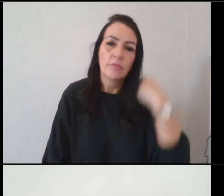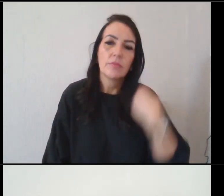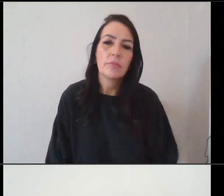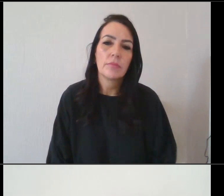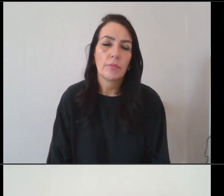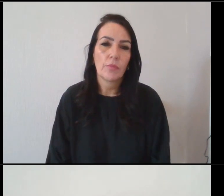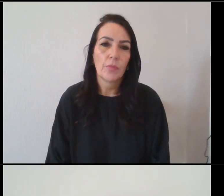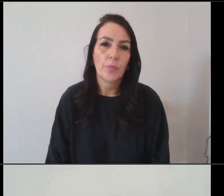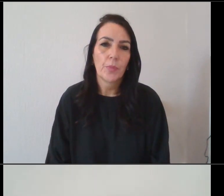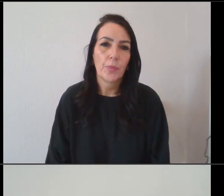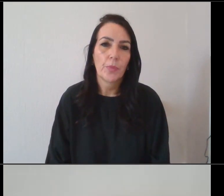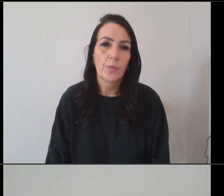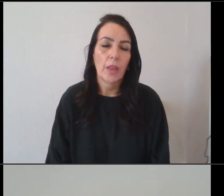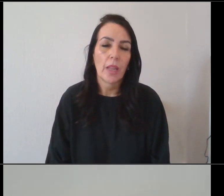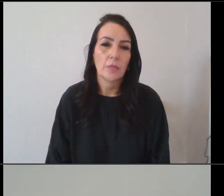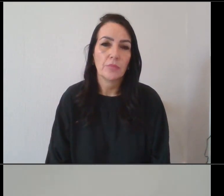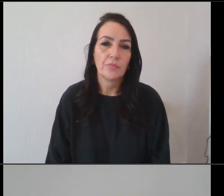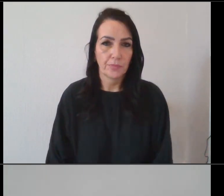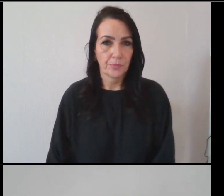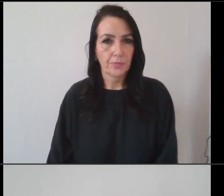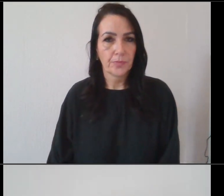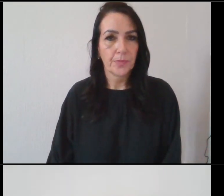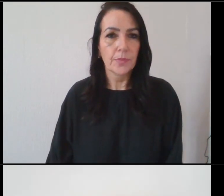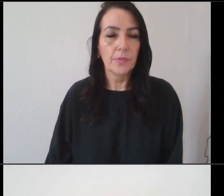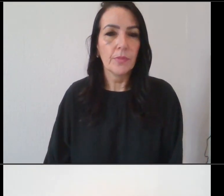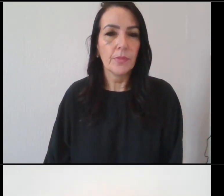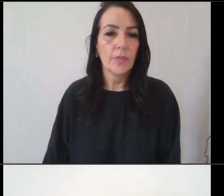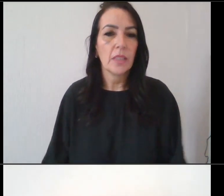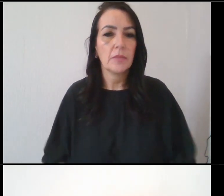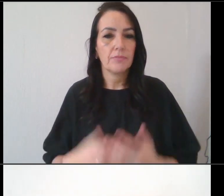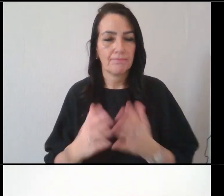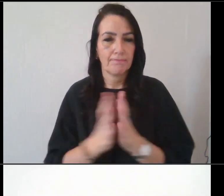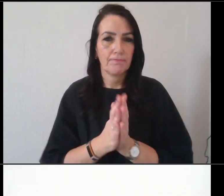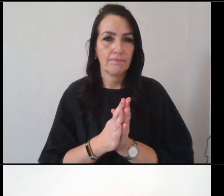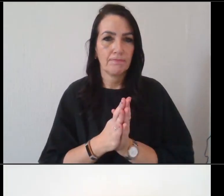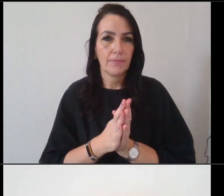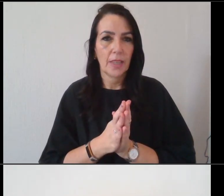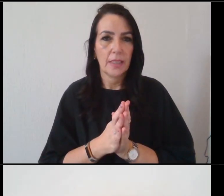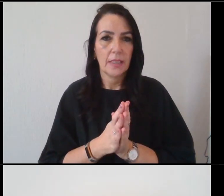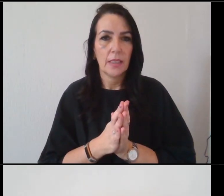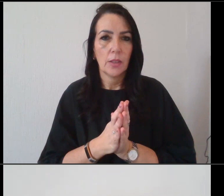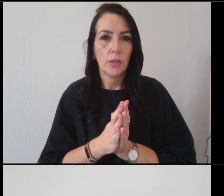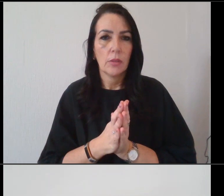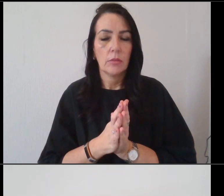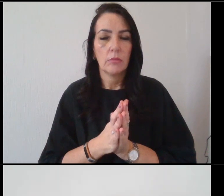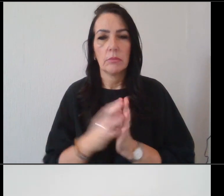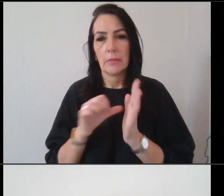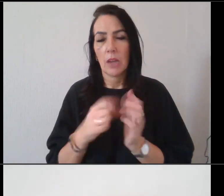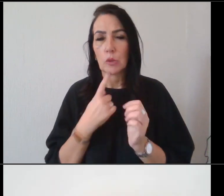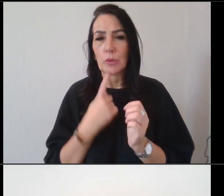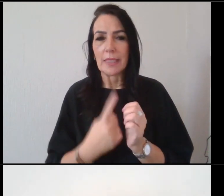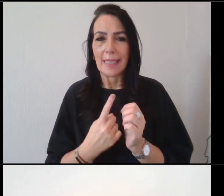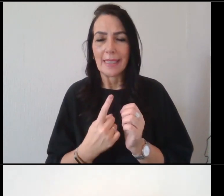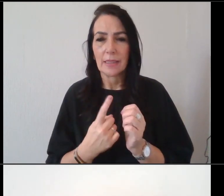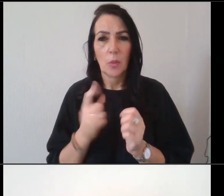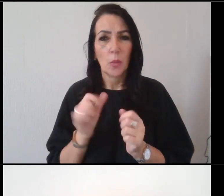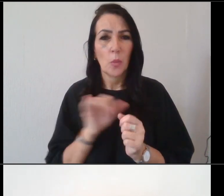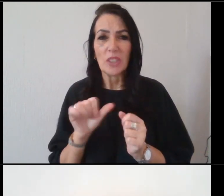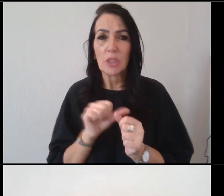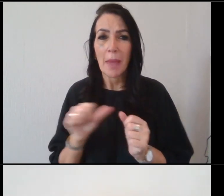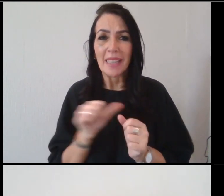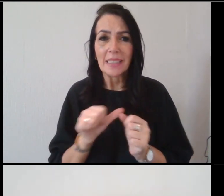I could jump in on that one. Yeah, unless you have anything to add, Laura. Yeah, so it's hard to say what would be better or not, because I